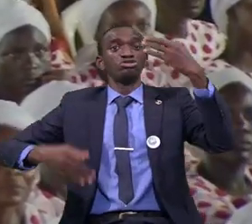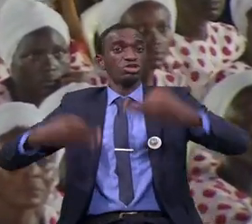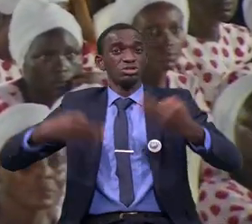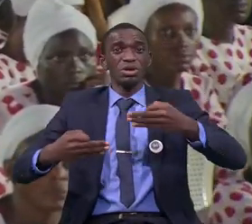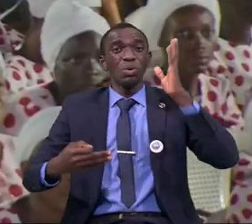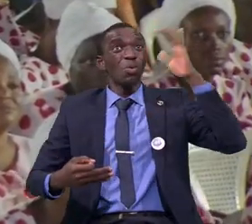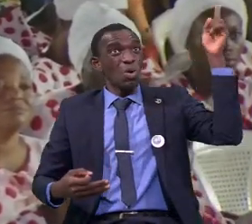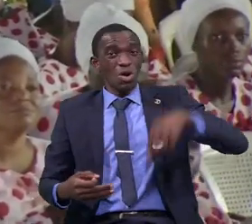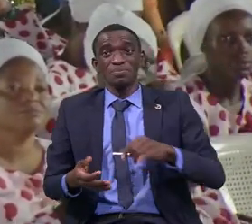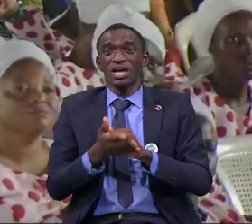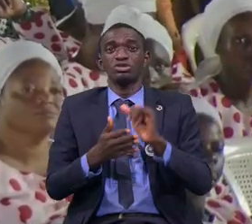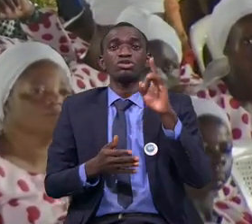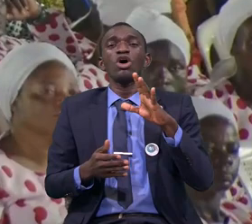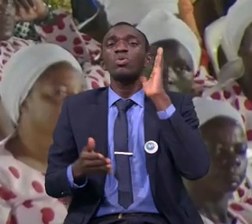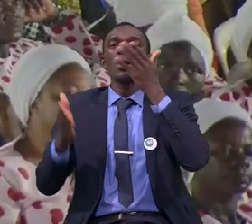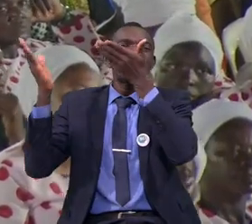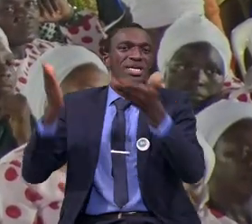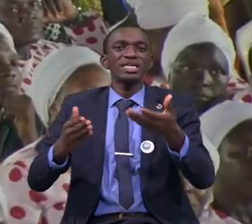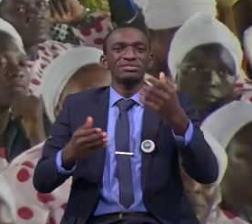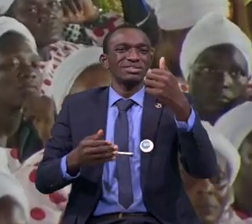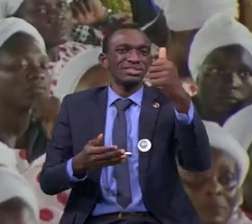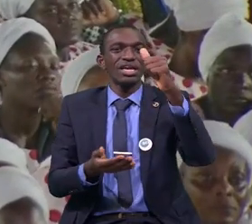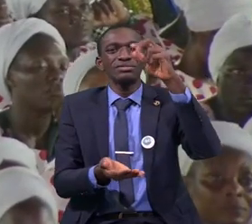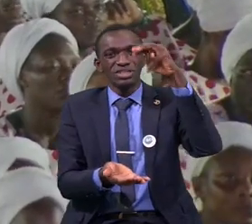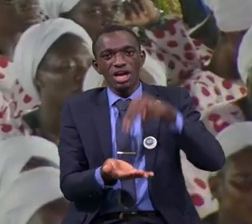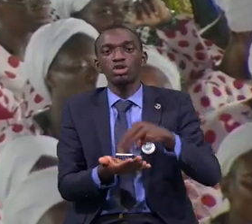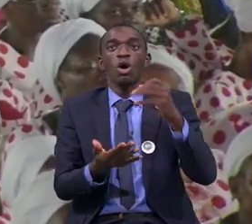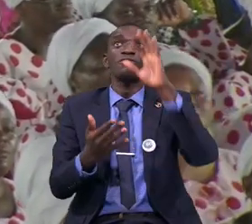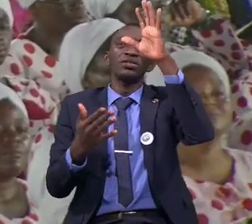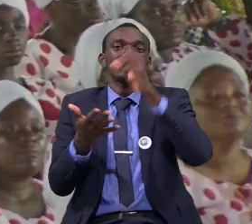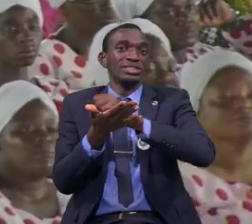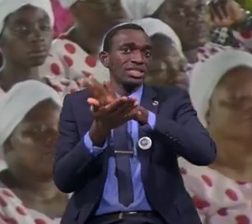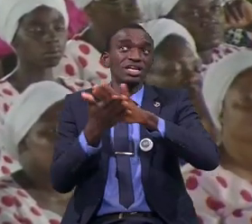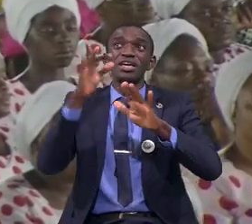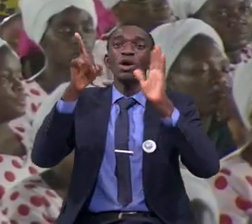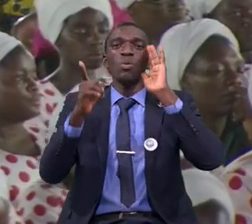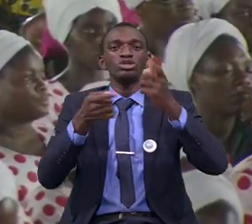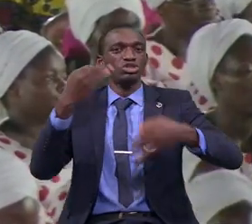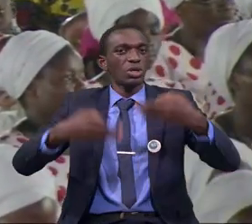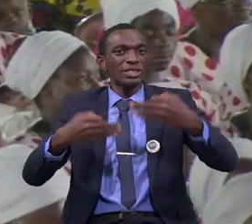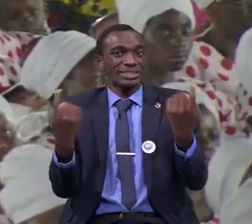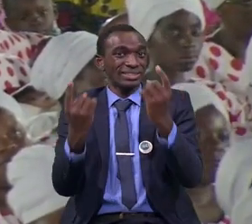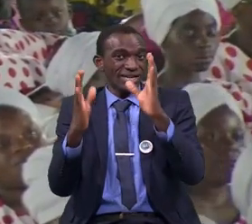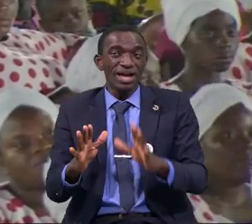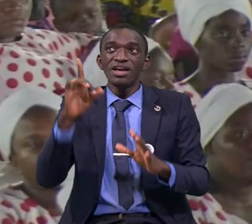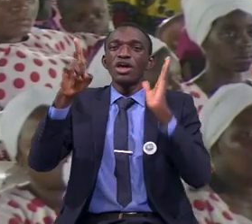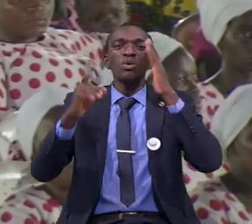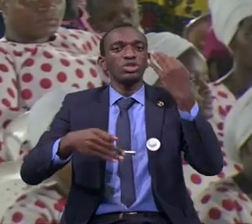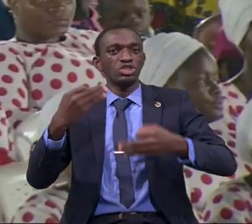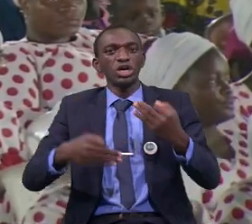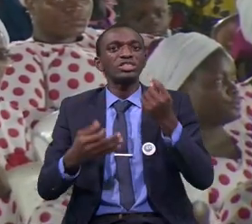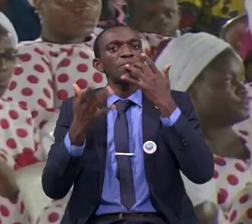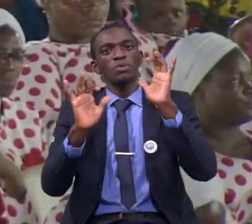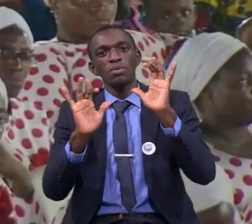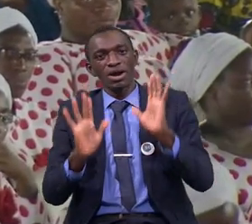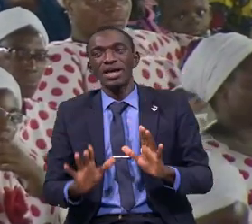10,000 of his saints. It will judge the sinners. It'll judge the scoffers. It will judge the people